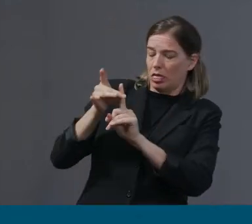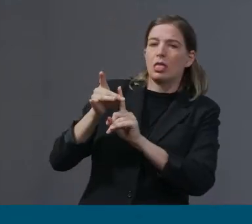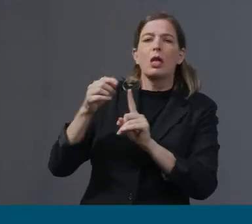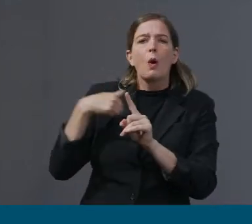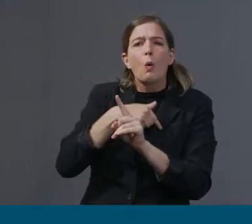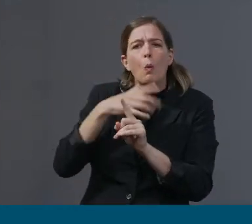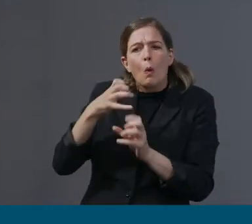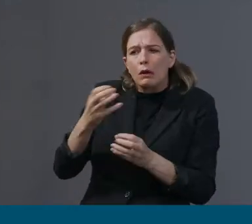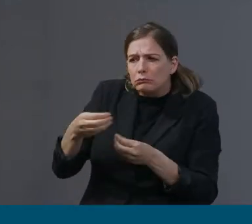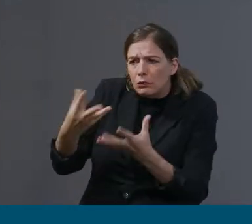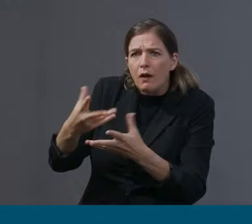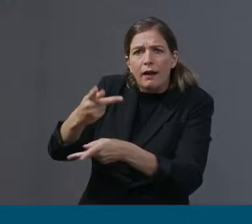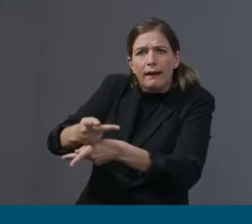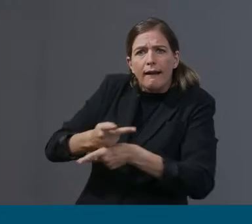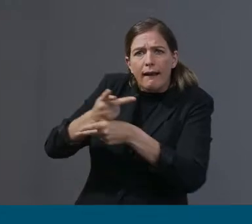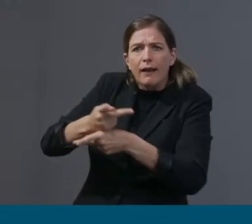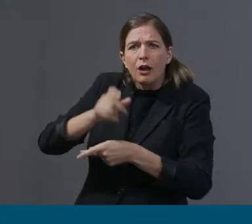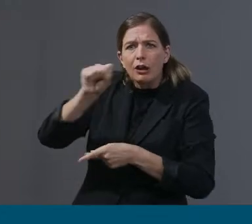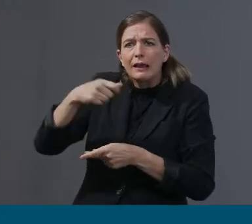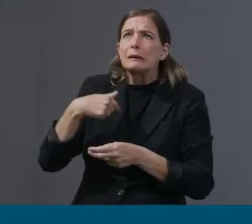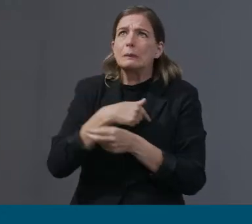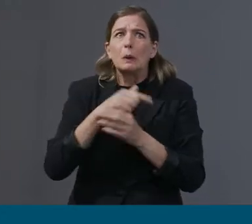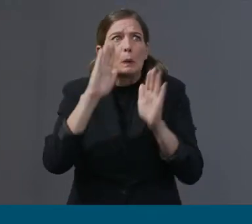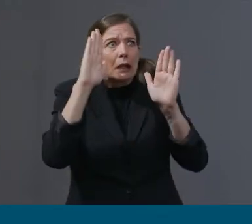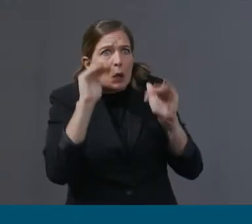hopeful that you can avoid that.